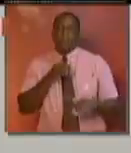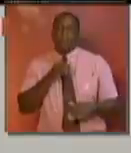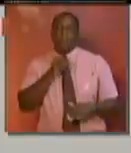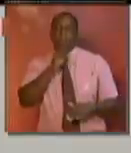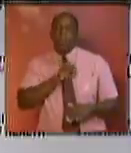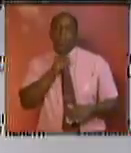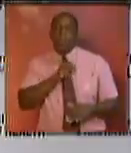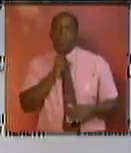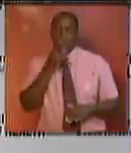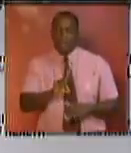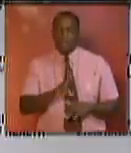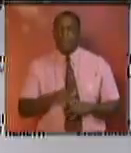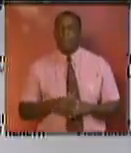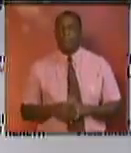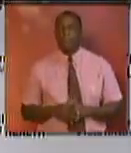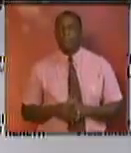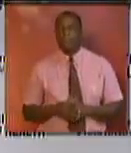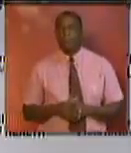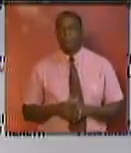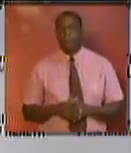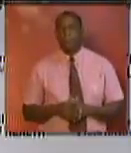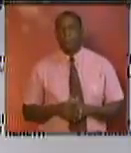point.